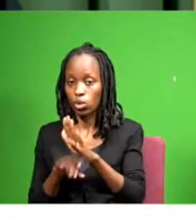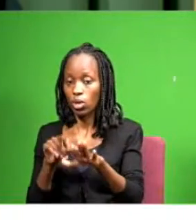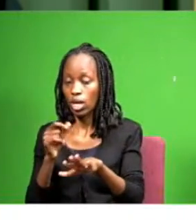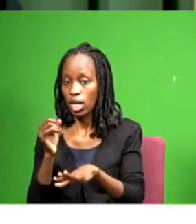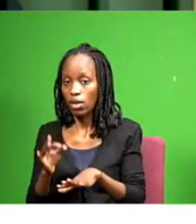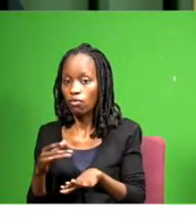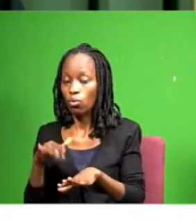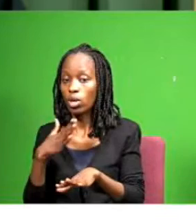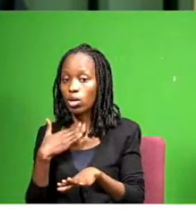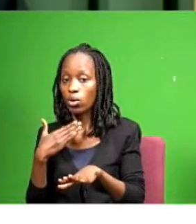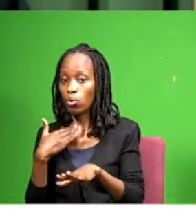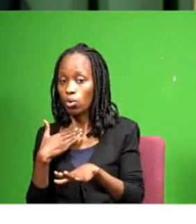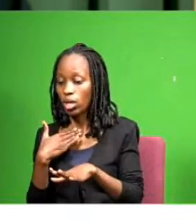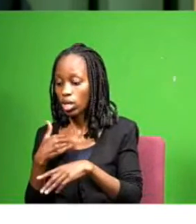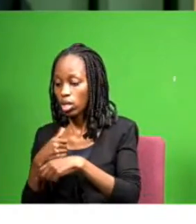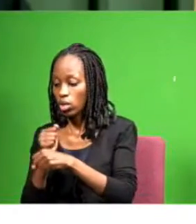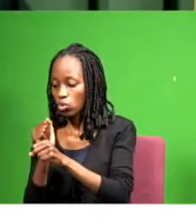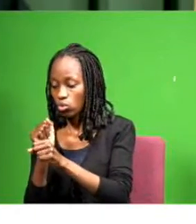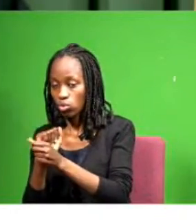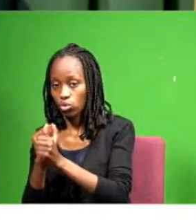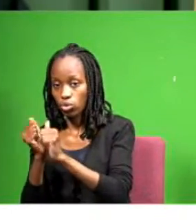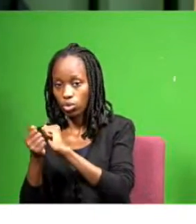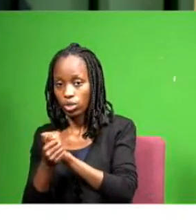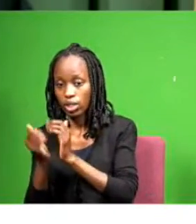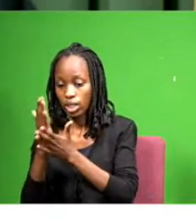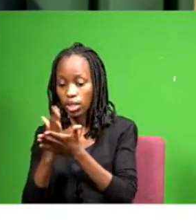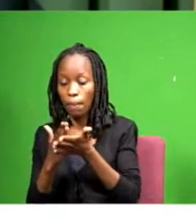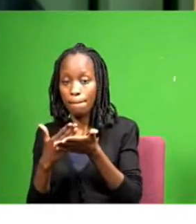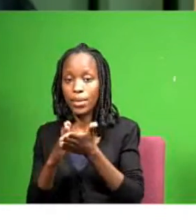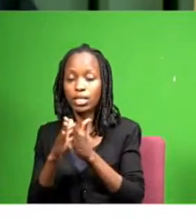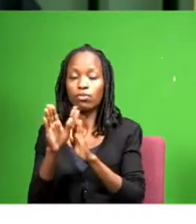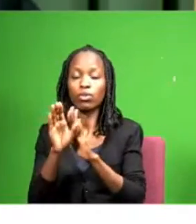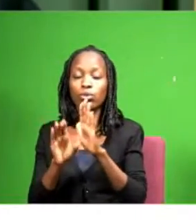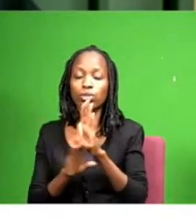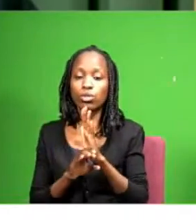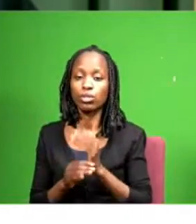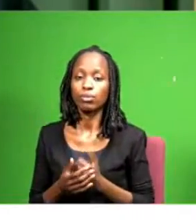to fundamentally amend certain provisions of the Constitution.